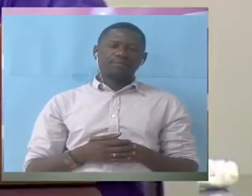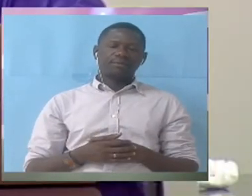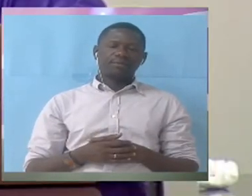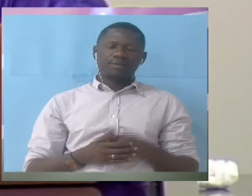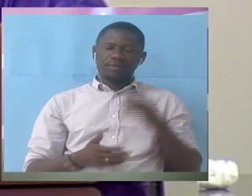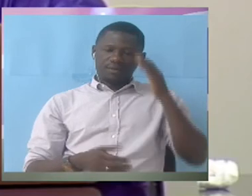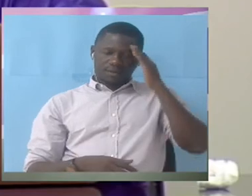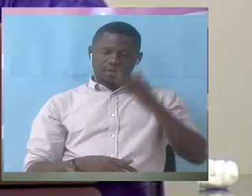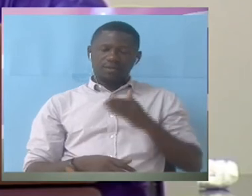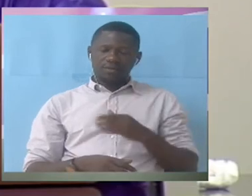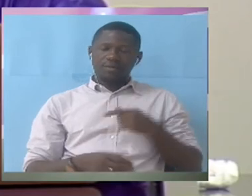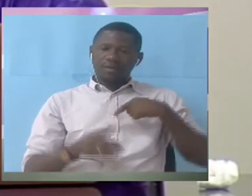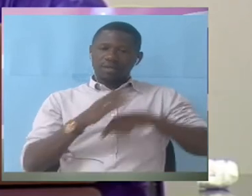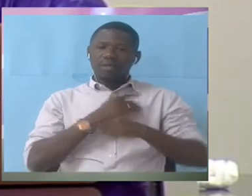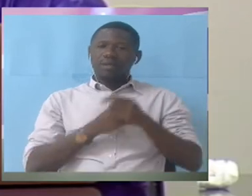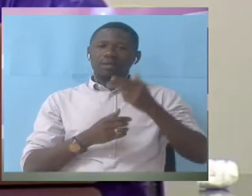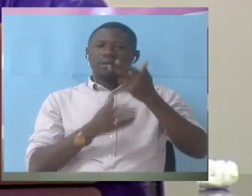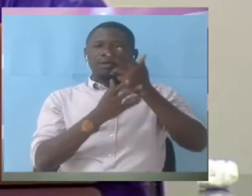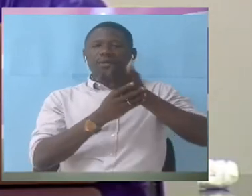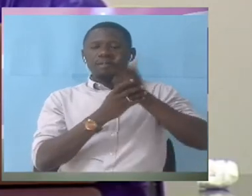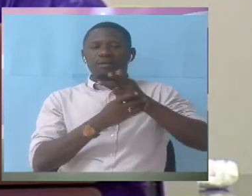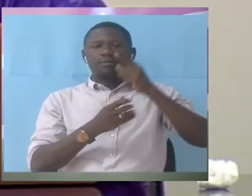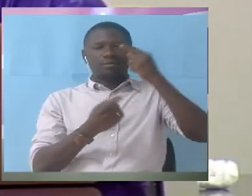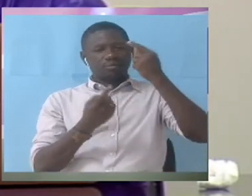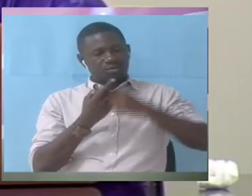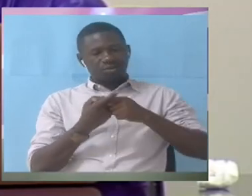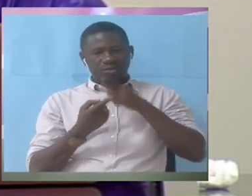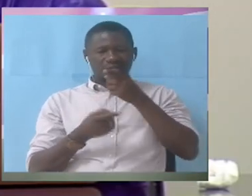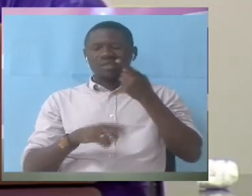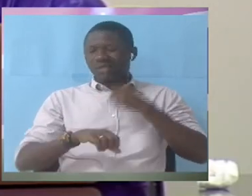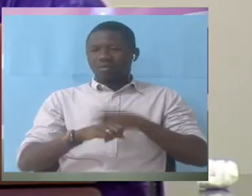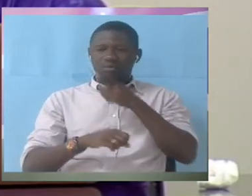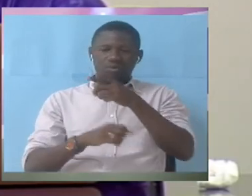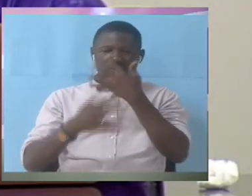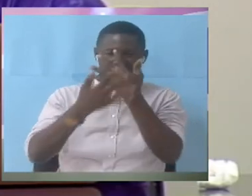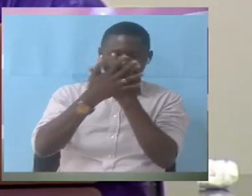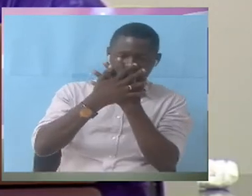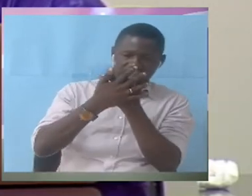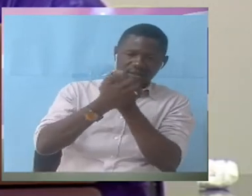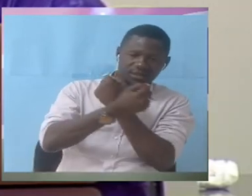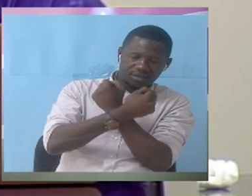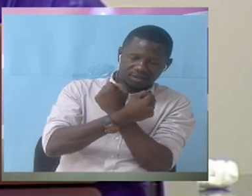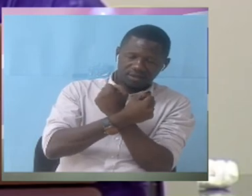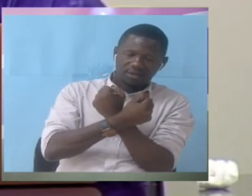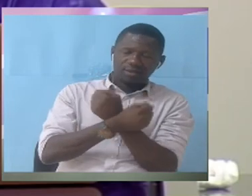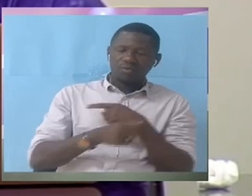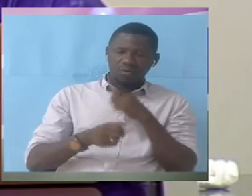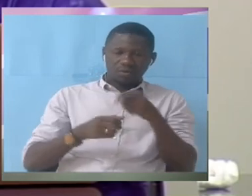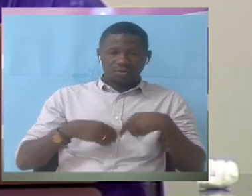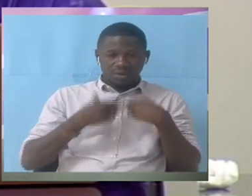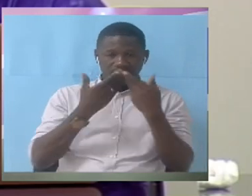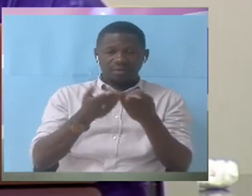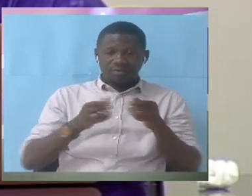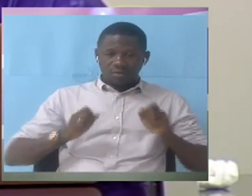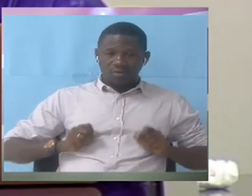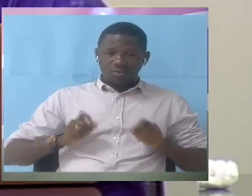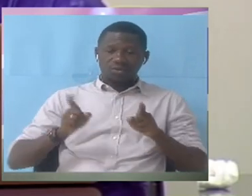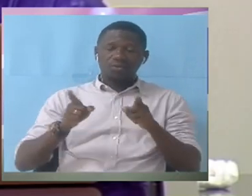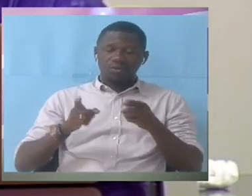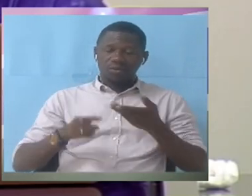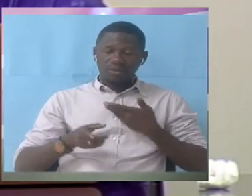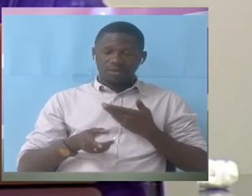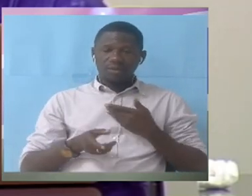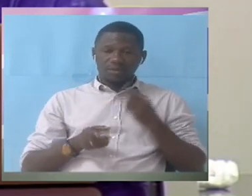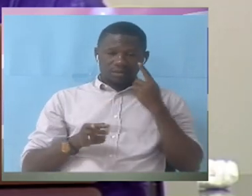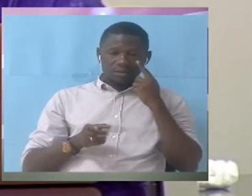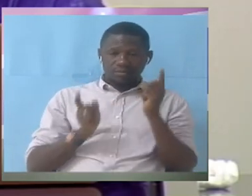In the 18 months that you were detained, were you at any point allowed to have legal representation or a visit from a legal